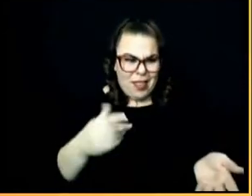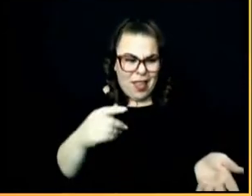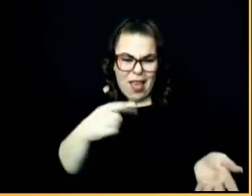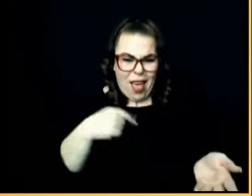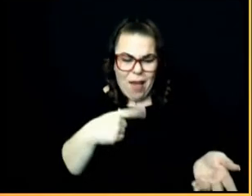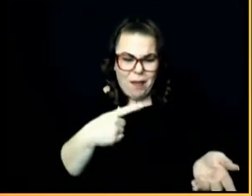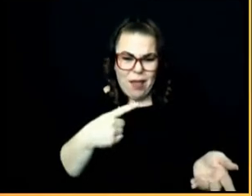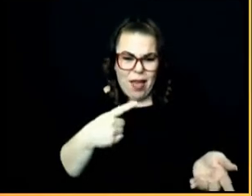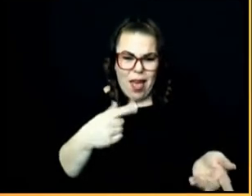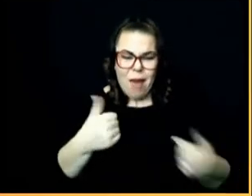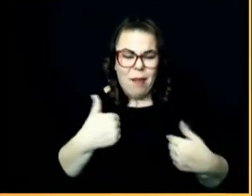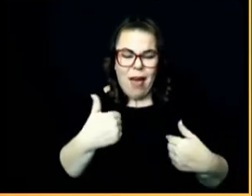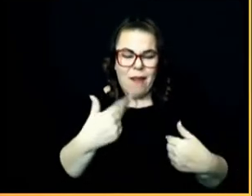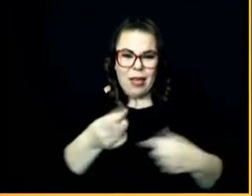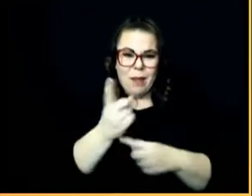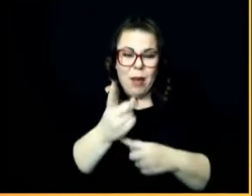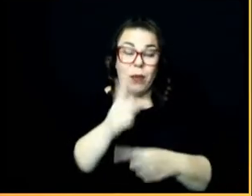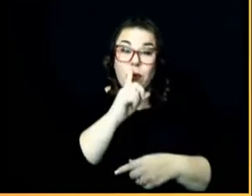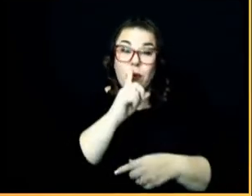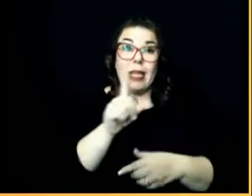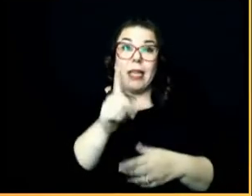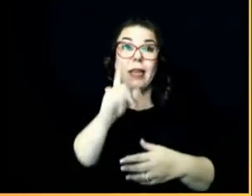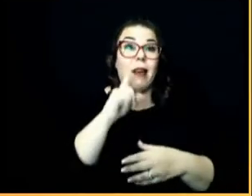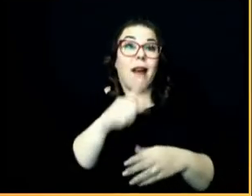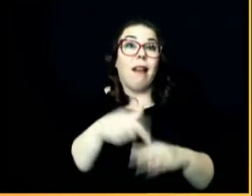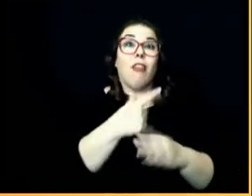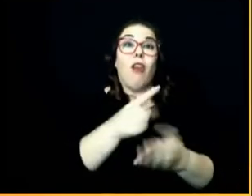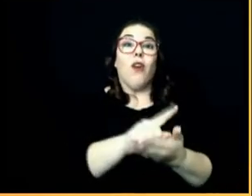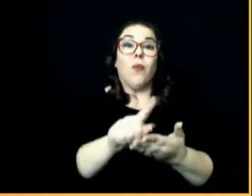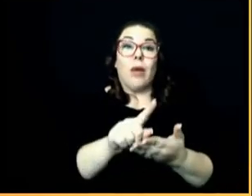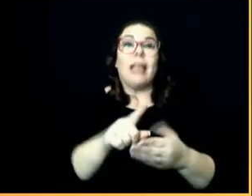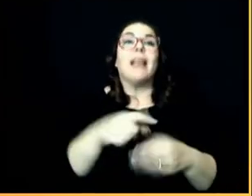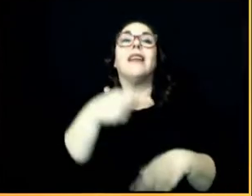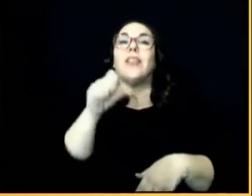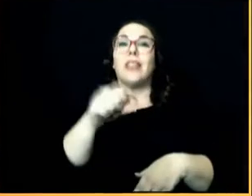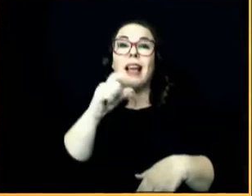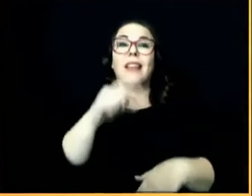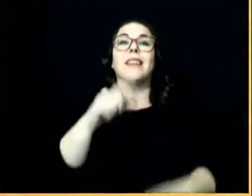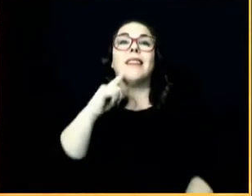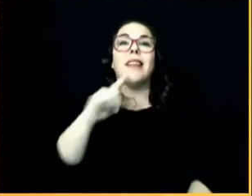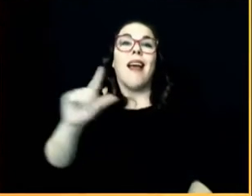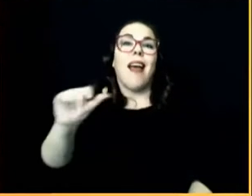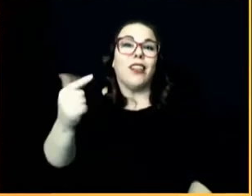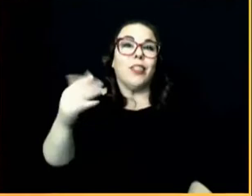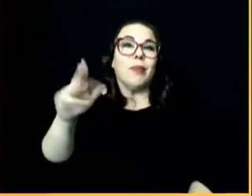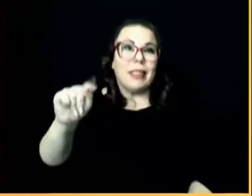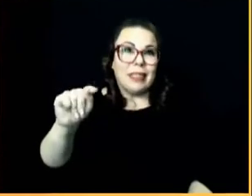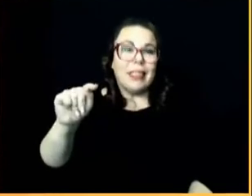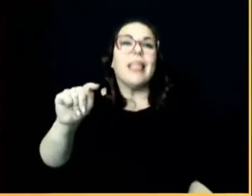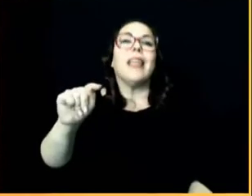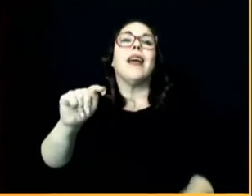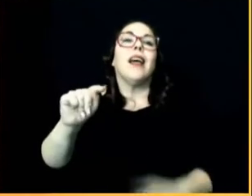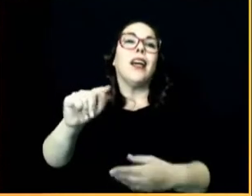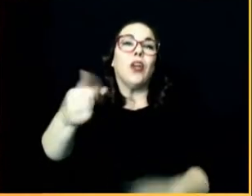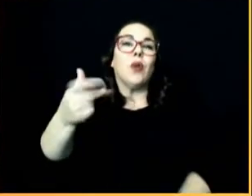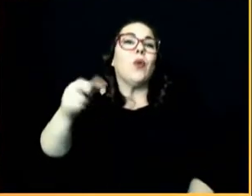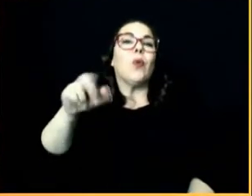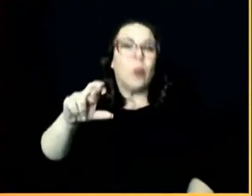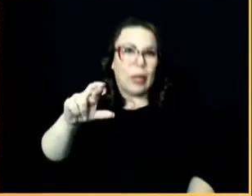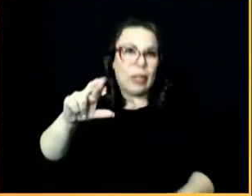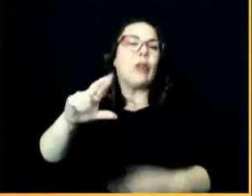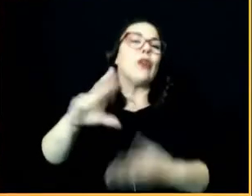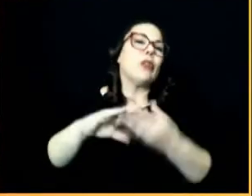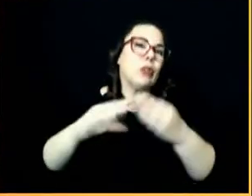I'm having a moment. It's been a long week. Real Queer America, LGBT mm-hmm. Stories from Red States. And also is a PhD